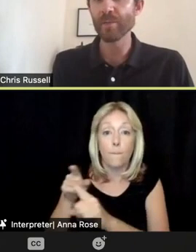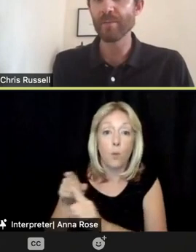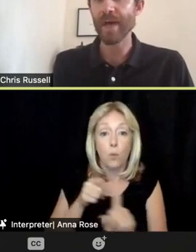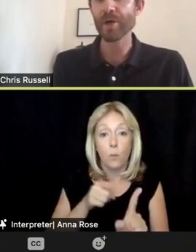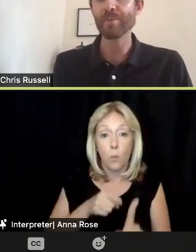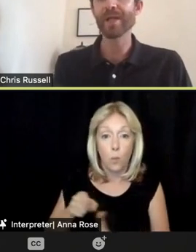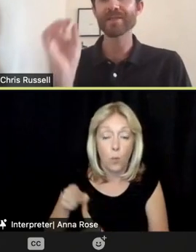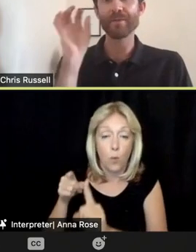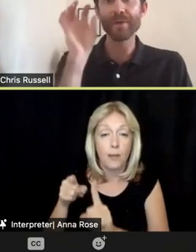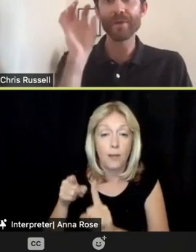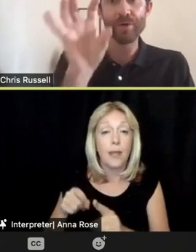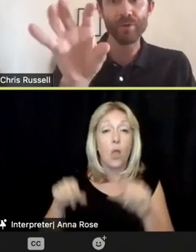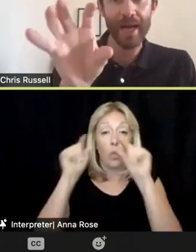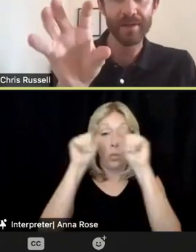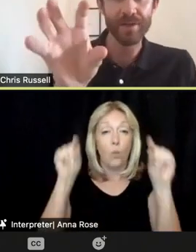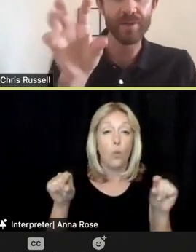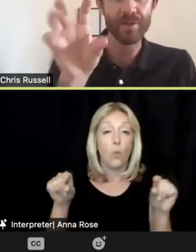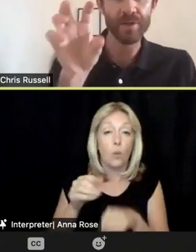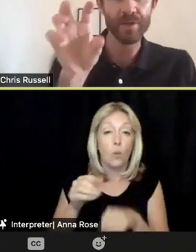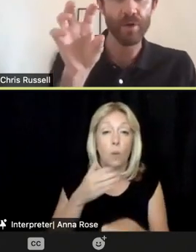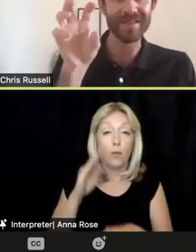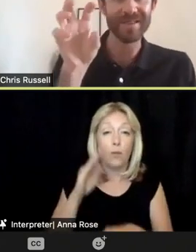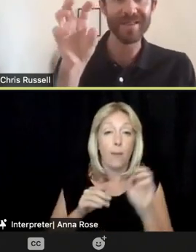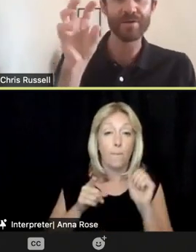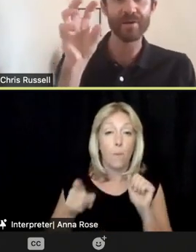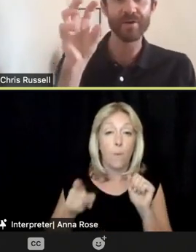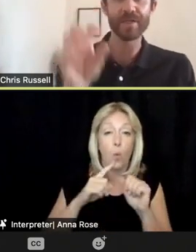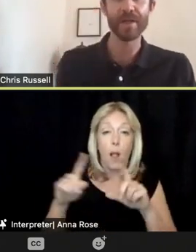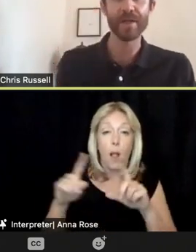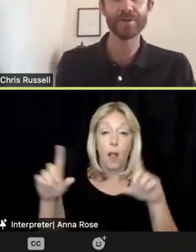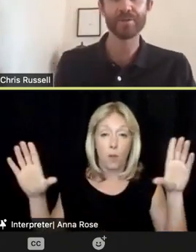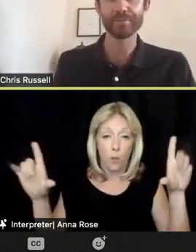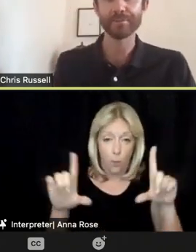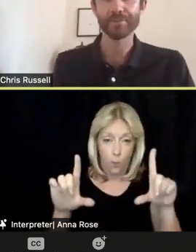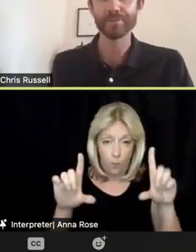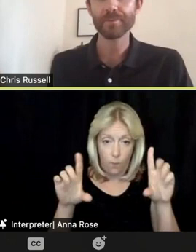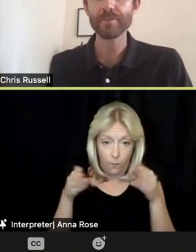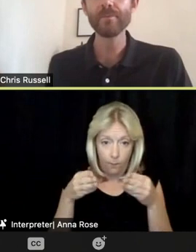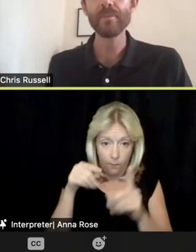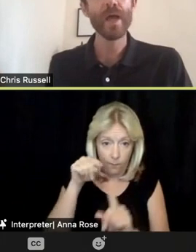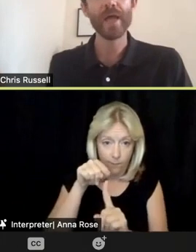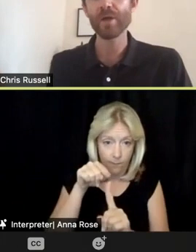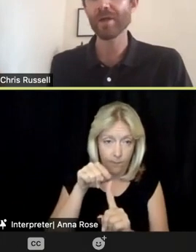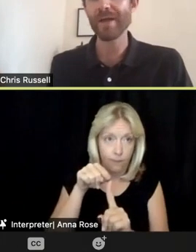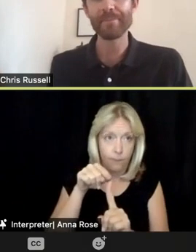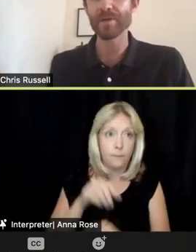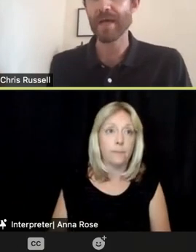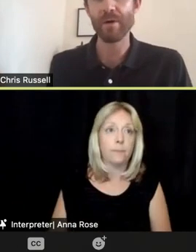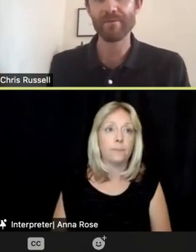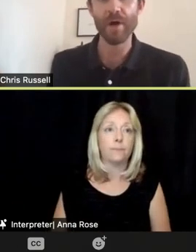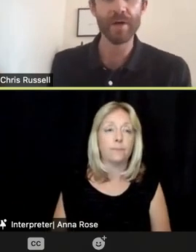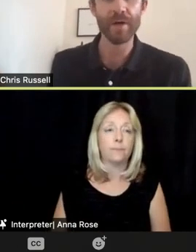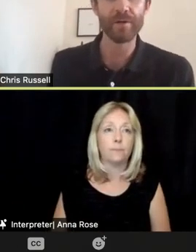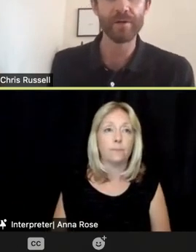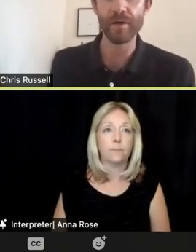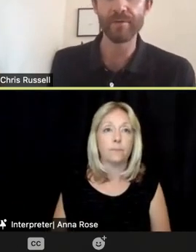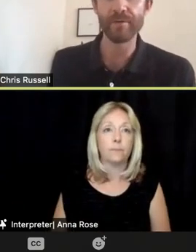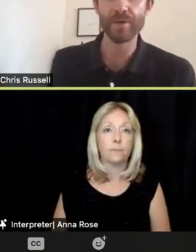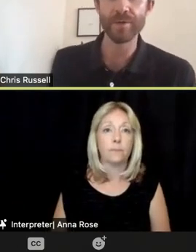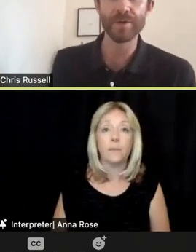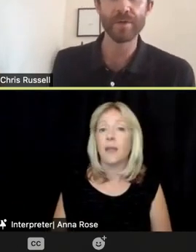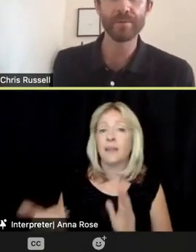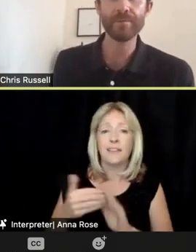to be a little bit better because they really direct the student towards the center of the attention. And you can adapt those however are needed